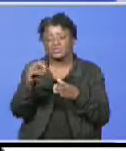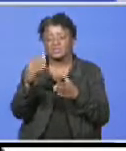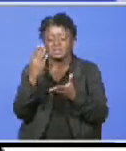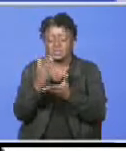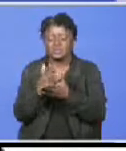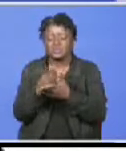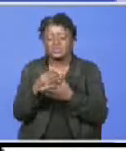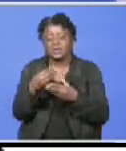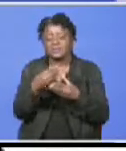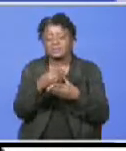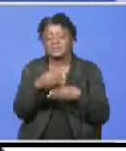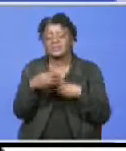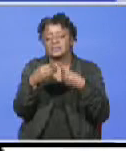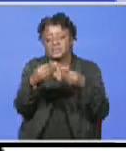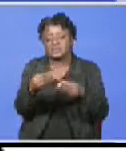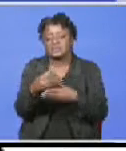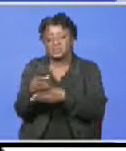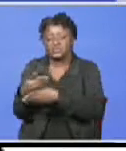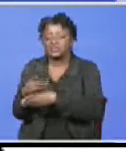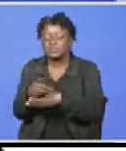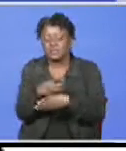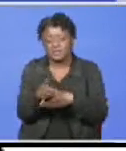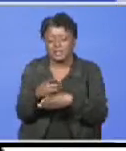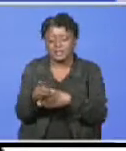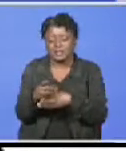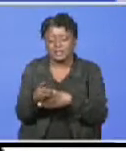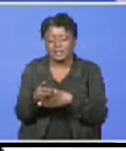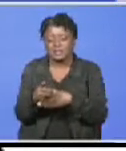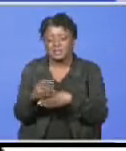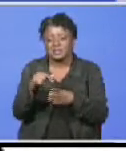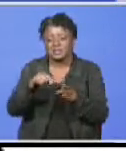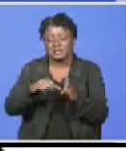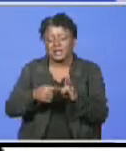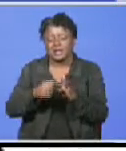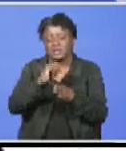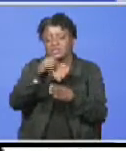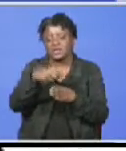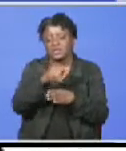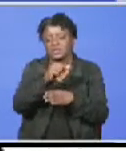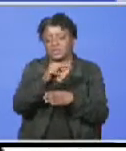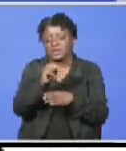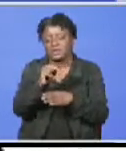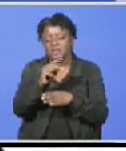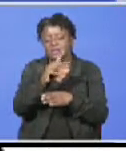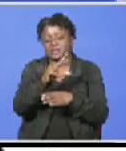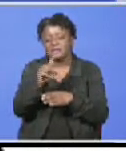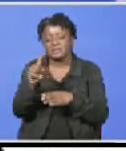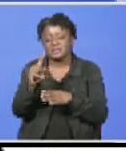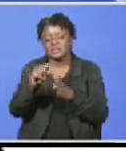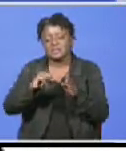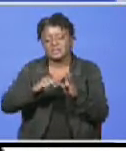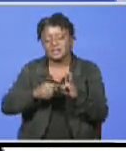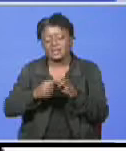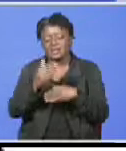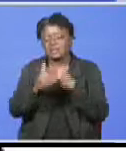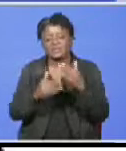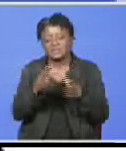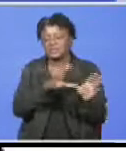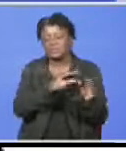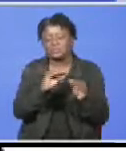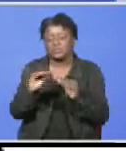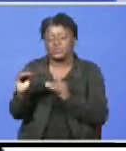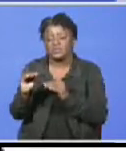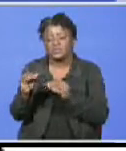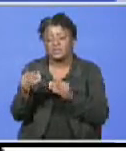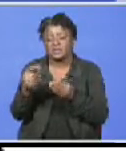31st, when central bank officials began to stop issuing the 1-cent coin and start the process of removing the coin from circulation. Now, central bank